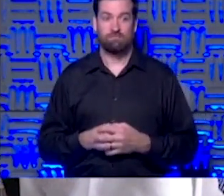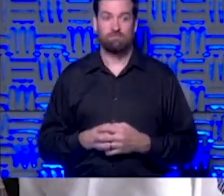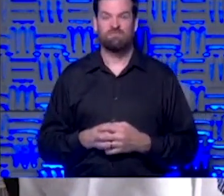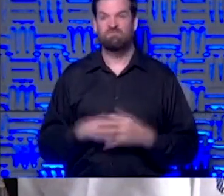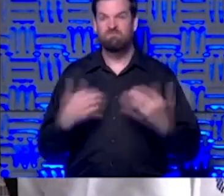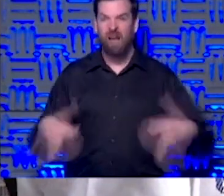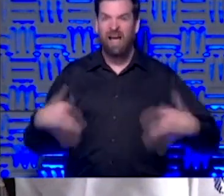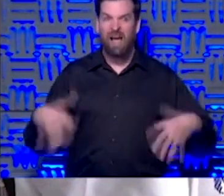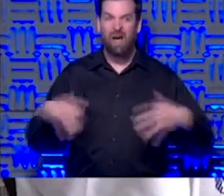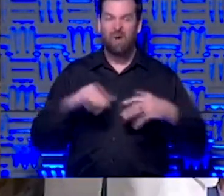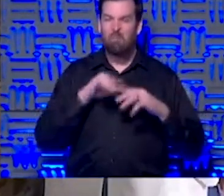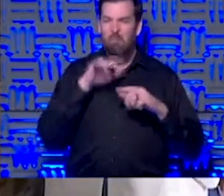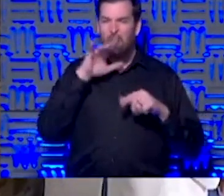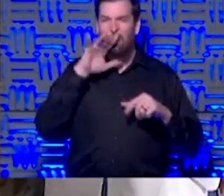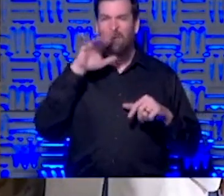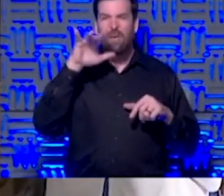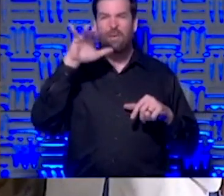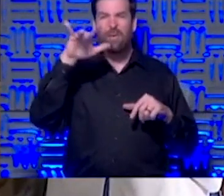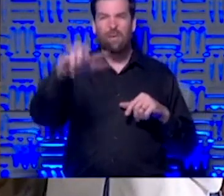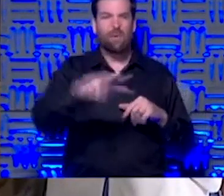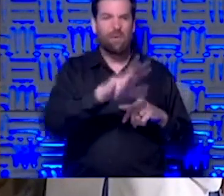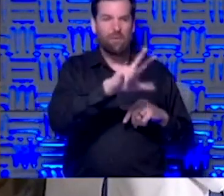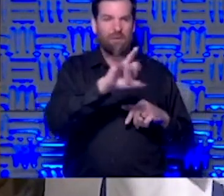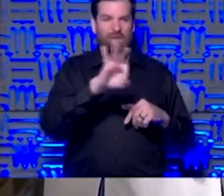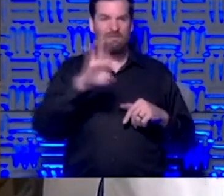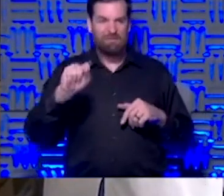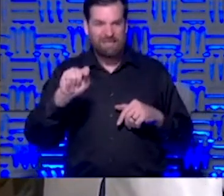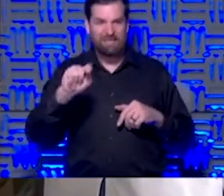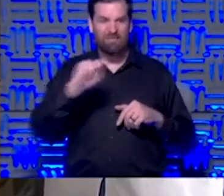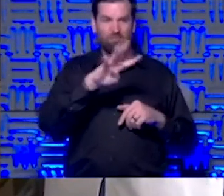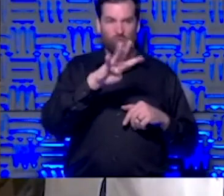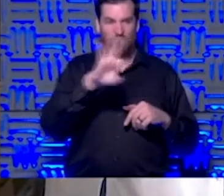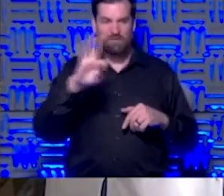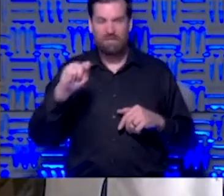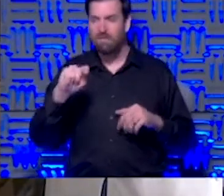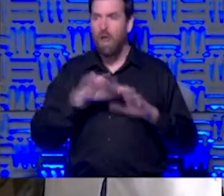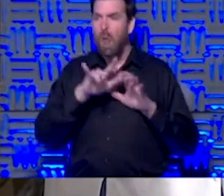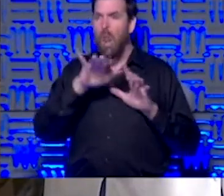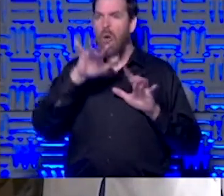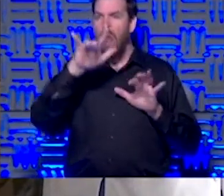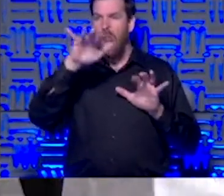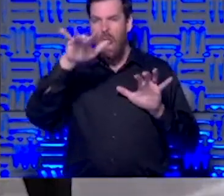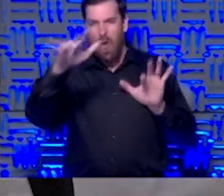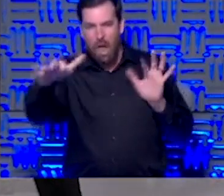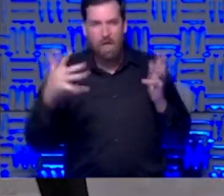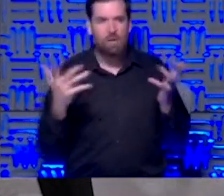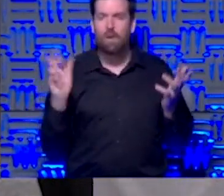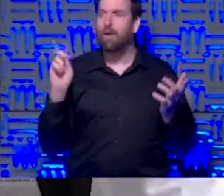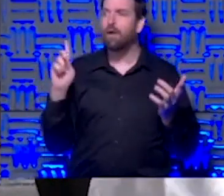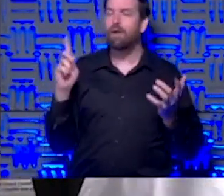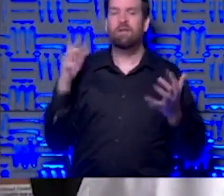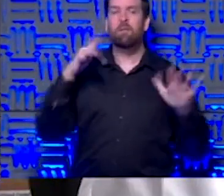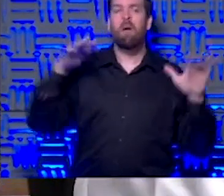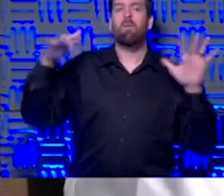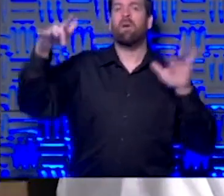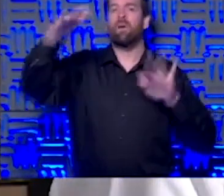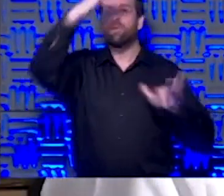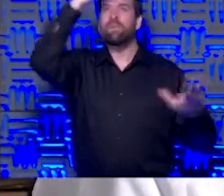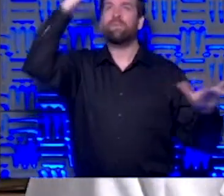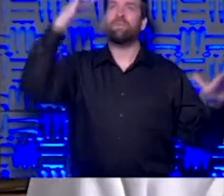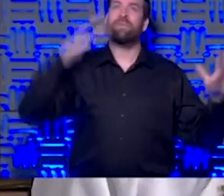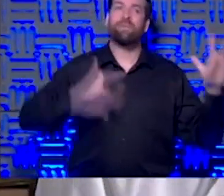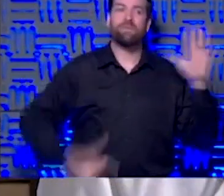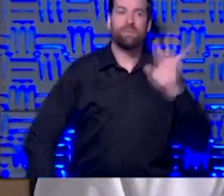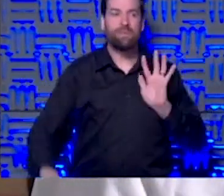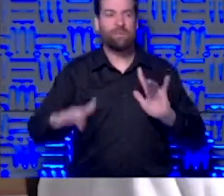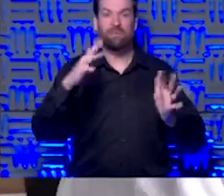wow, it goes out about 3 or 4 feet. How are you? Doing good. Where are our breath clouds going? It circulates up in my head. It goes high, it goes